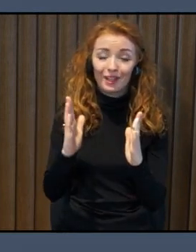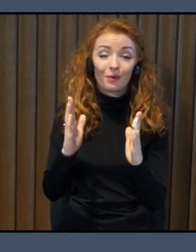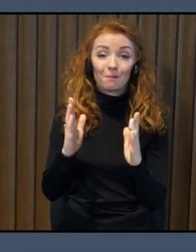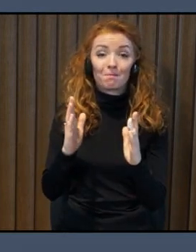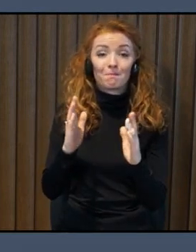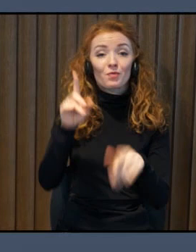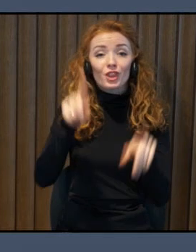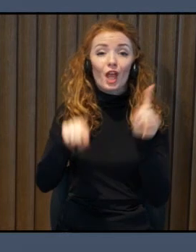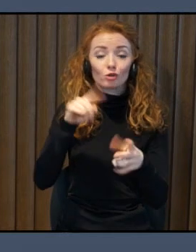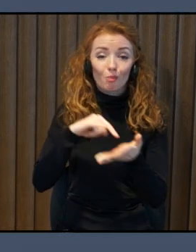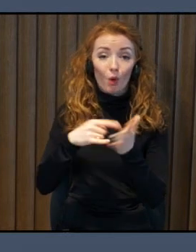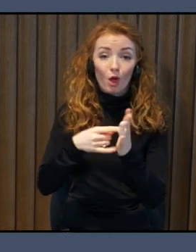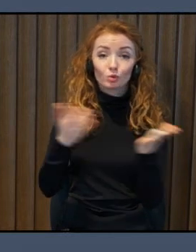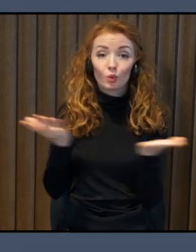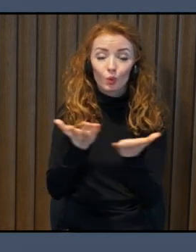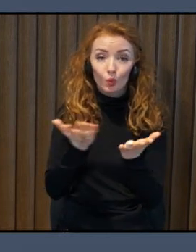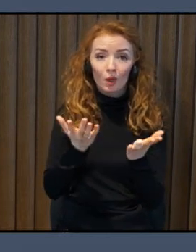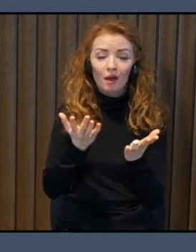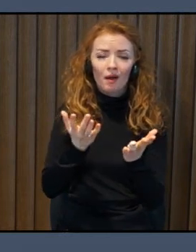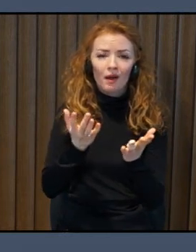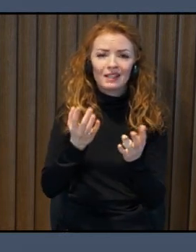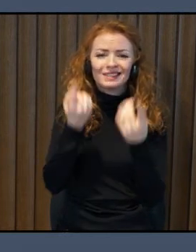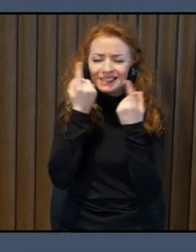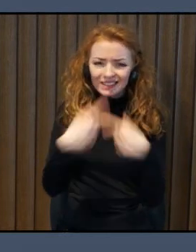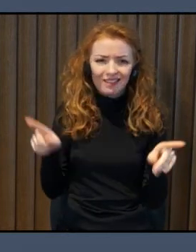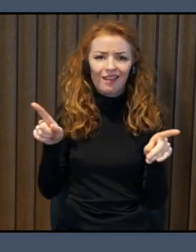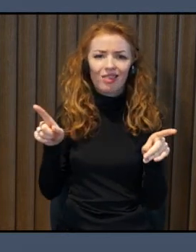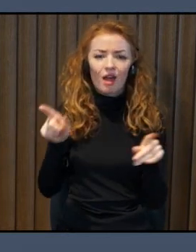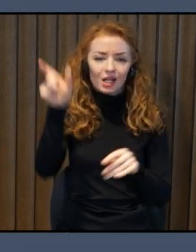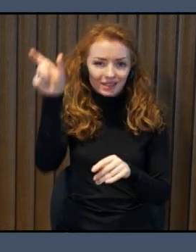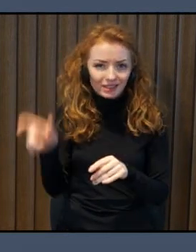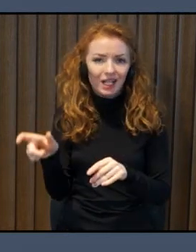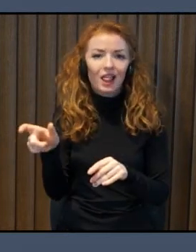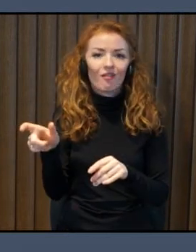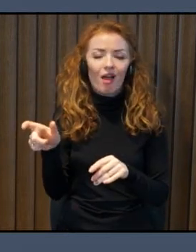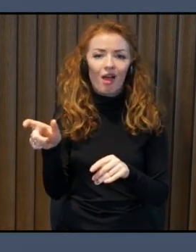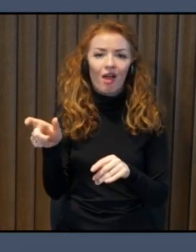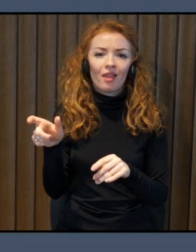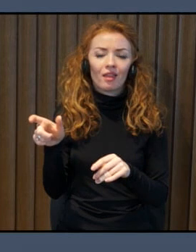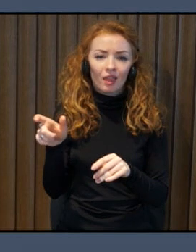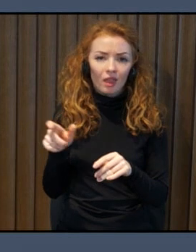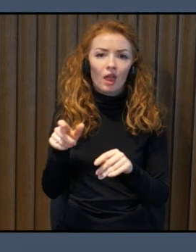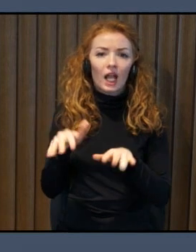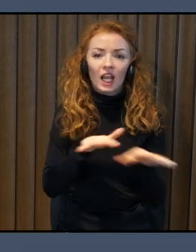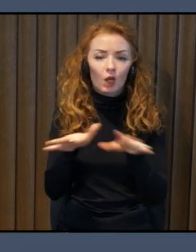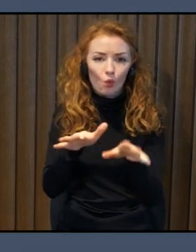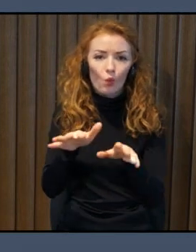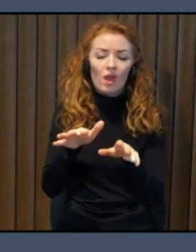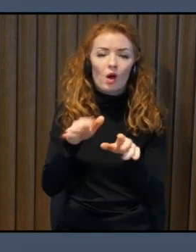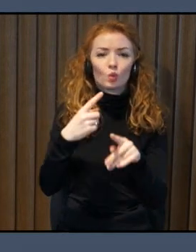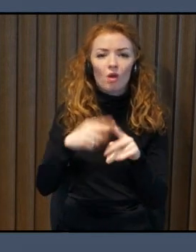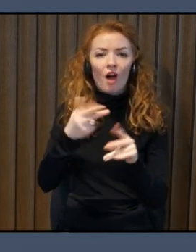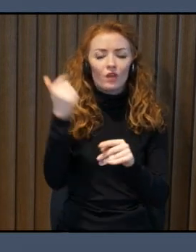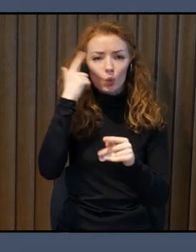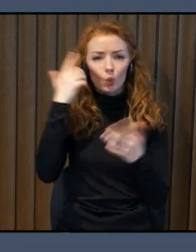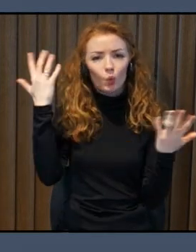considering our time limitations, I would like to show you a couple of projects where people have accessed this